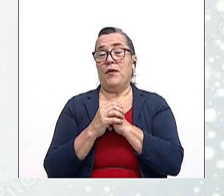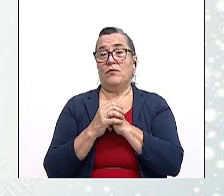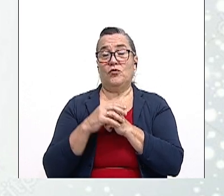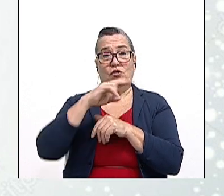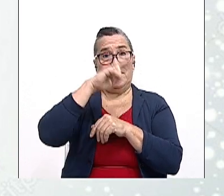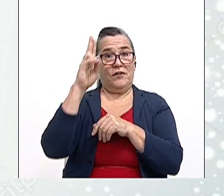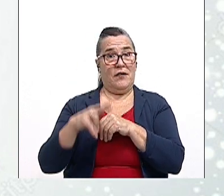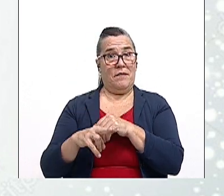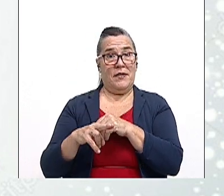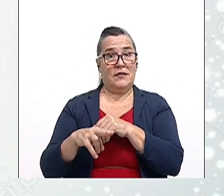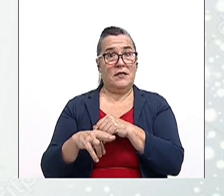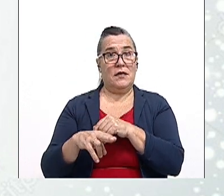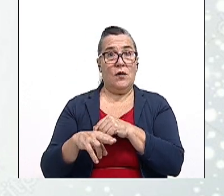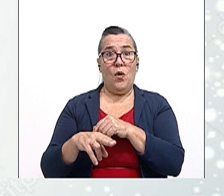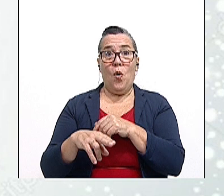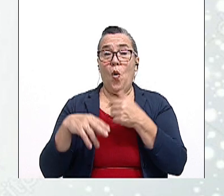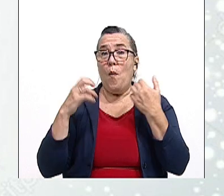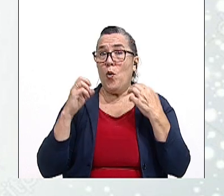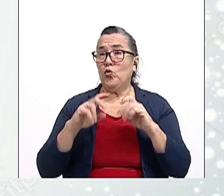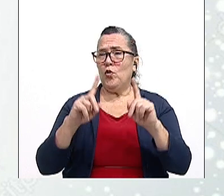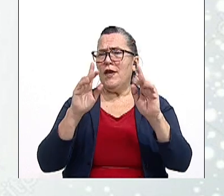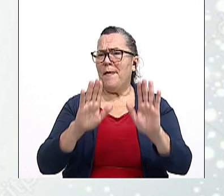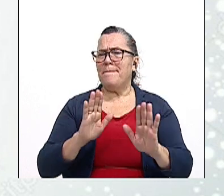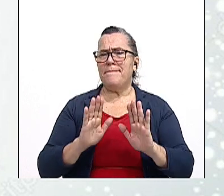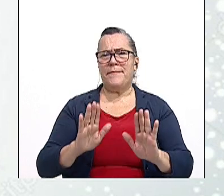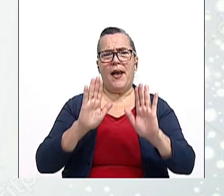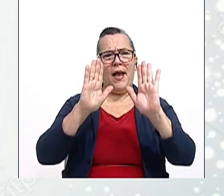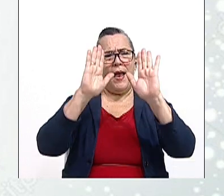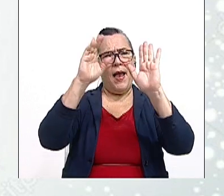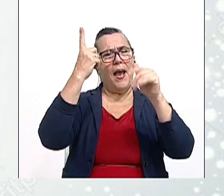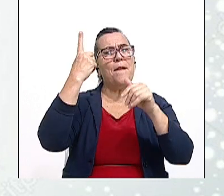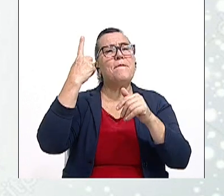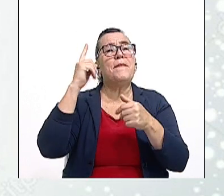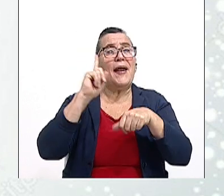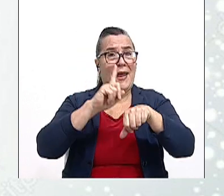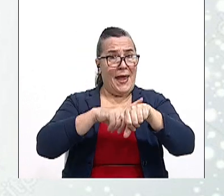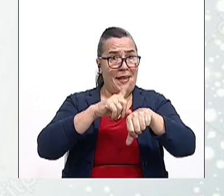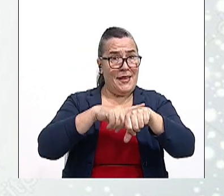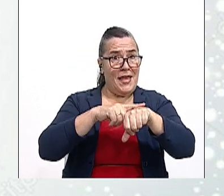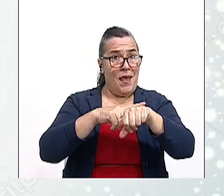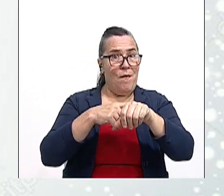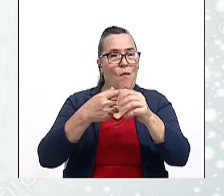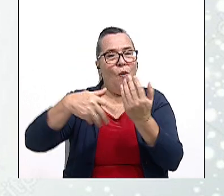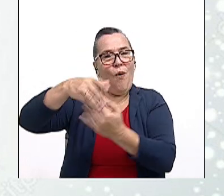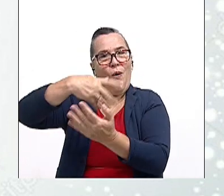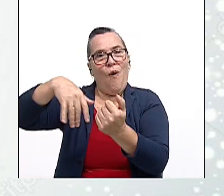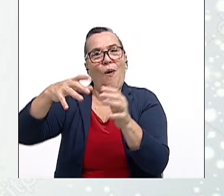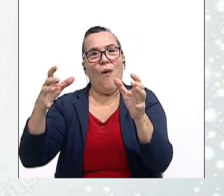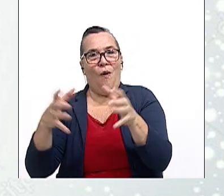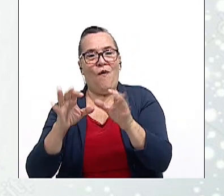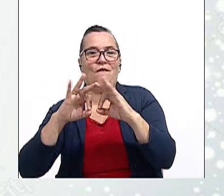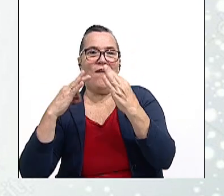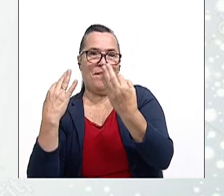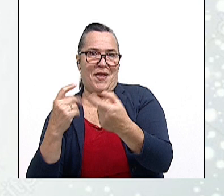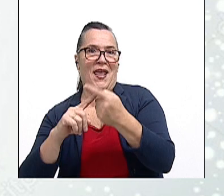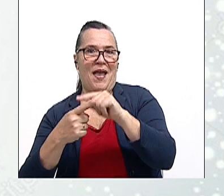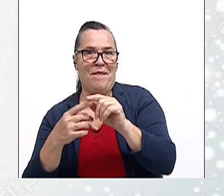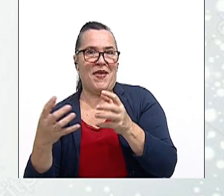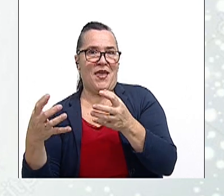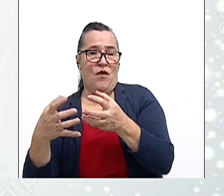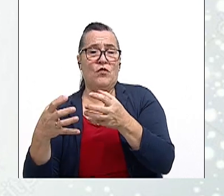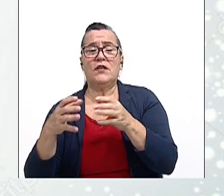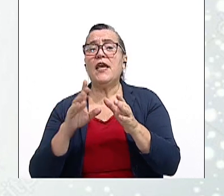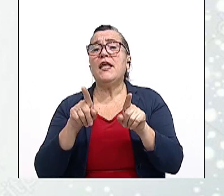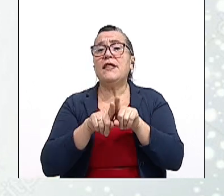Christmas is a wonderful opportunity to spend time with family and friends, and to reduce waste,